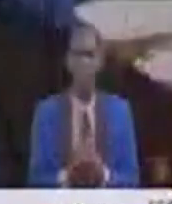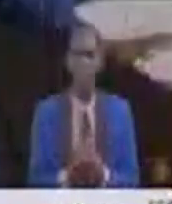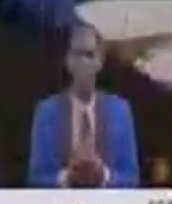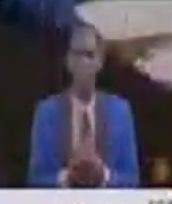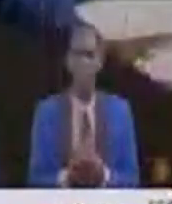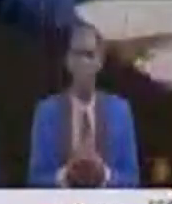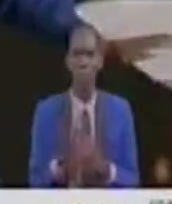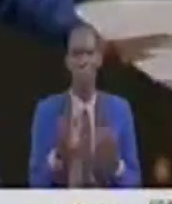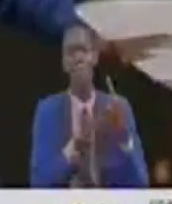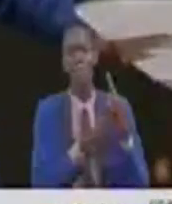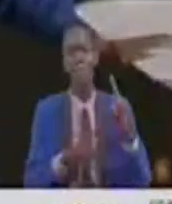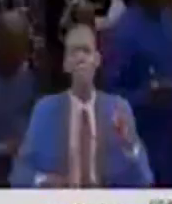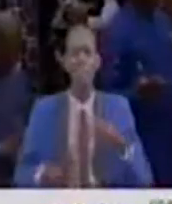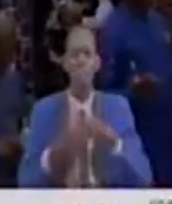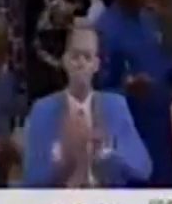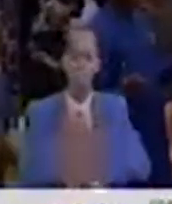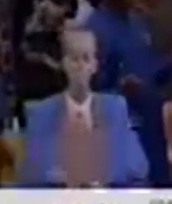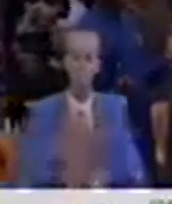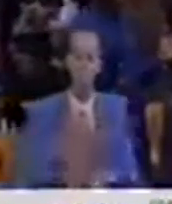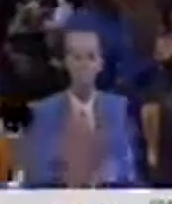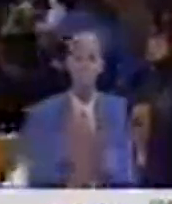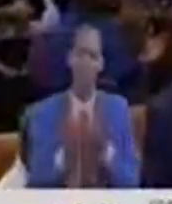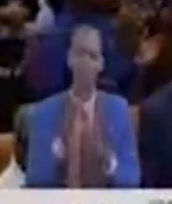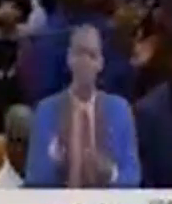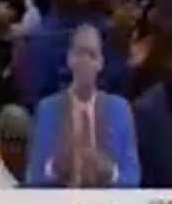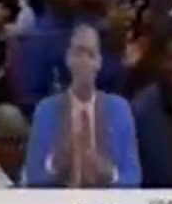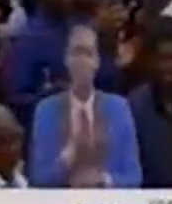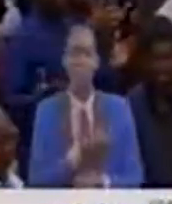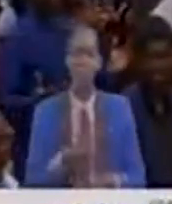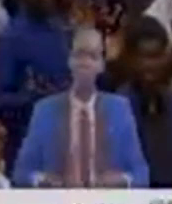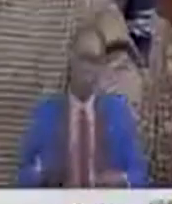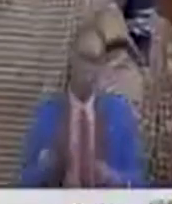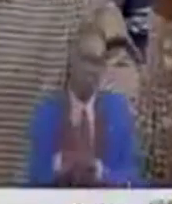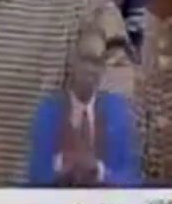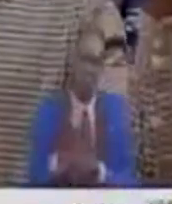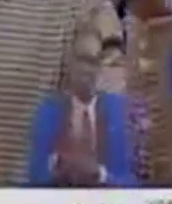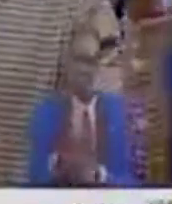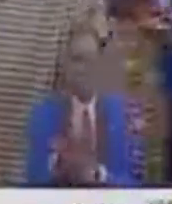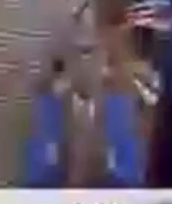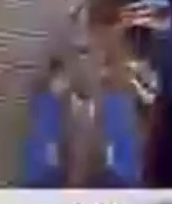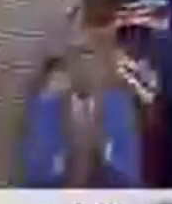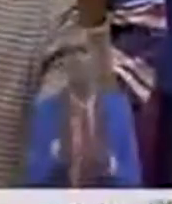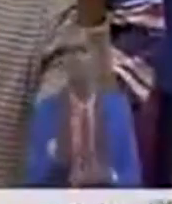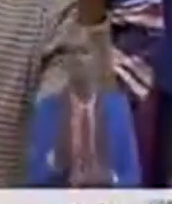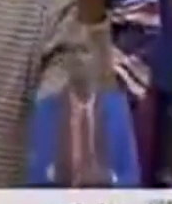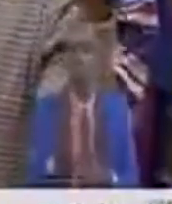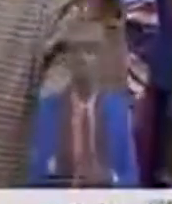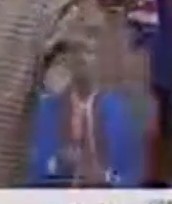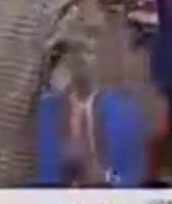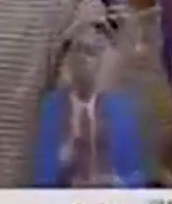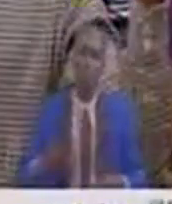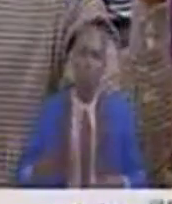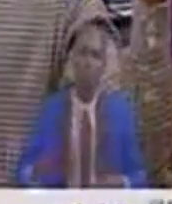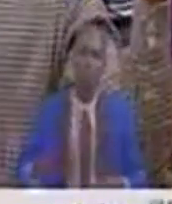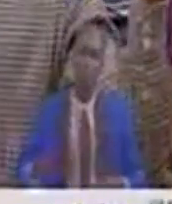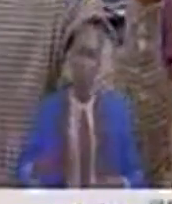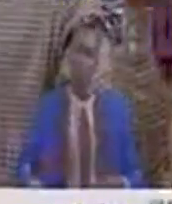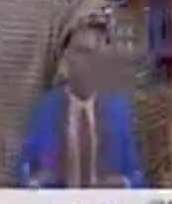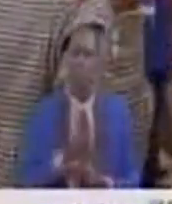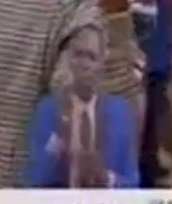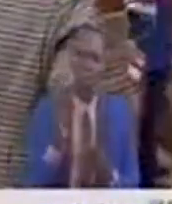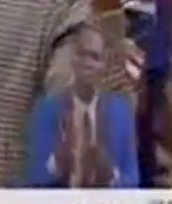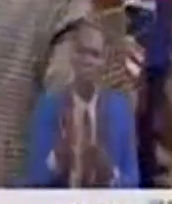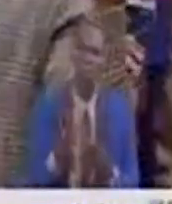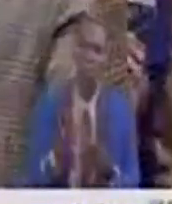The Lord protect you. Amen. The Lord preserve you. Amen. The Lord perfect whatever